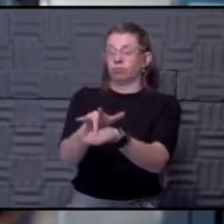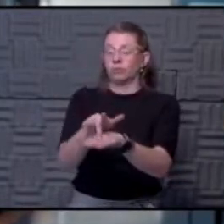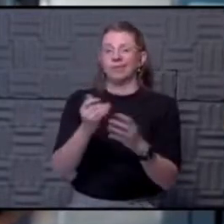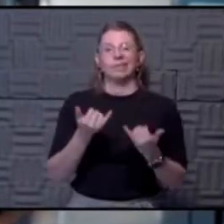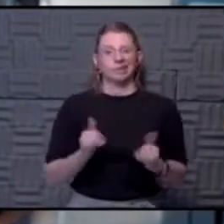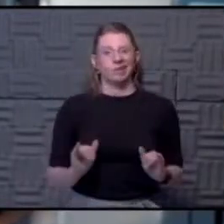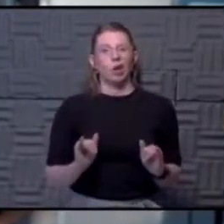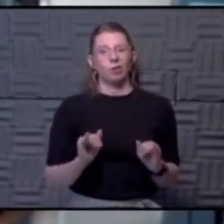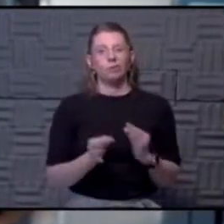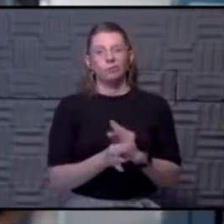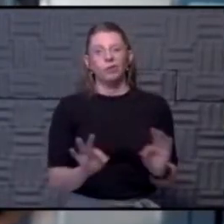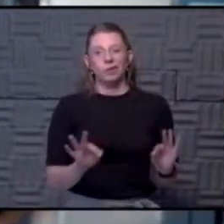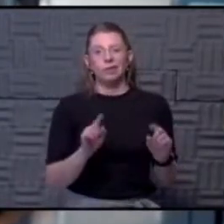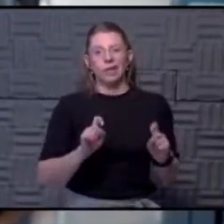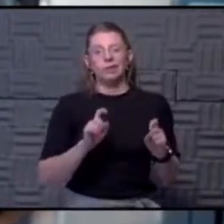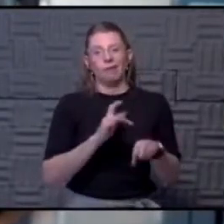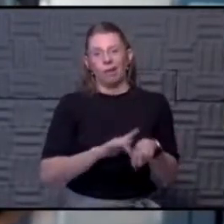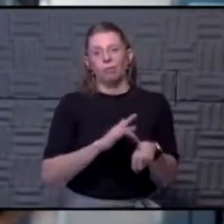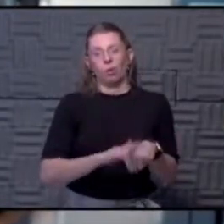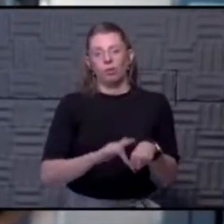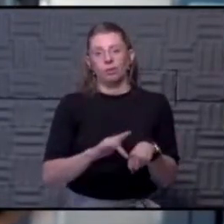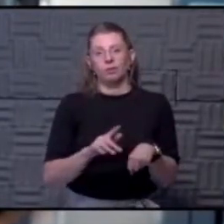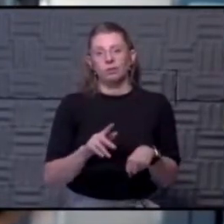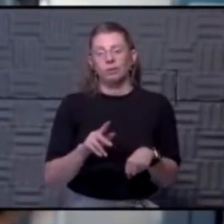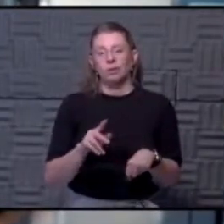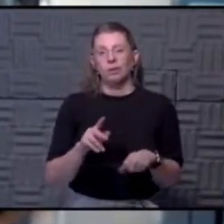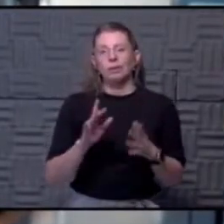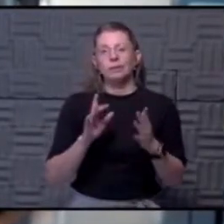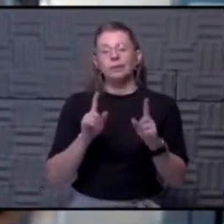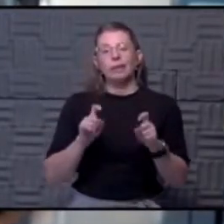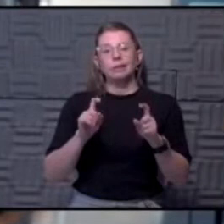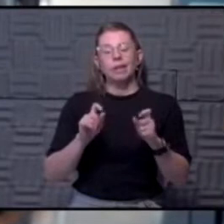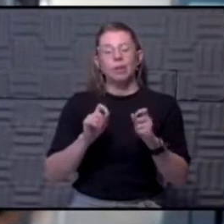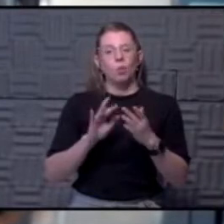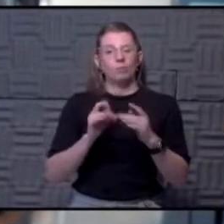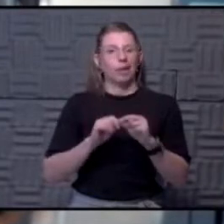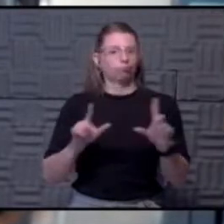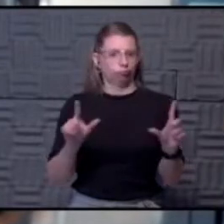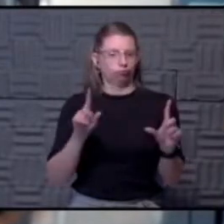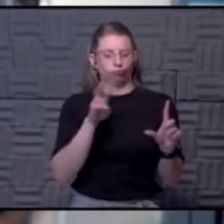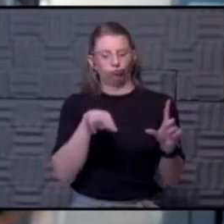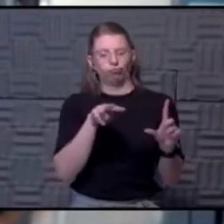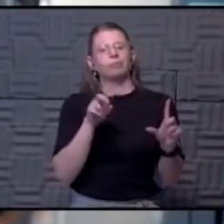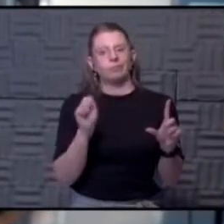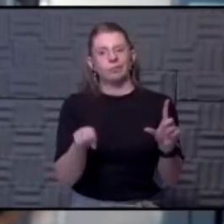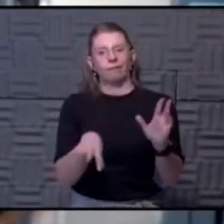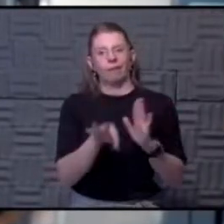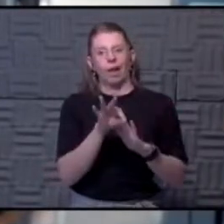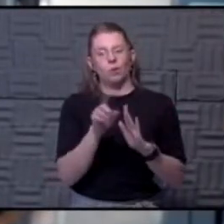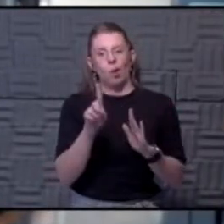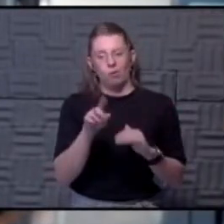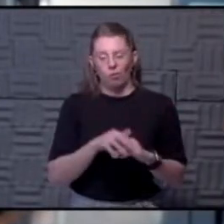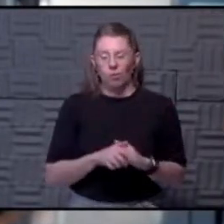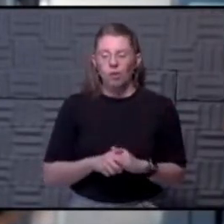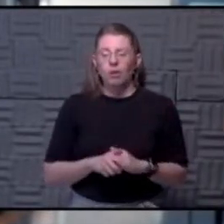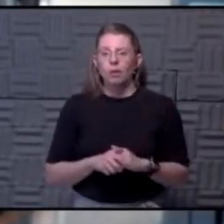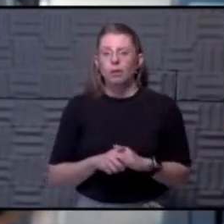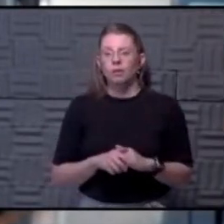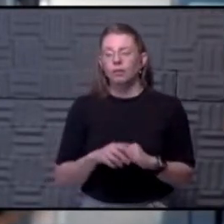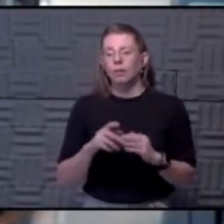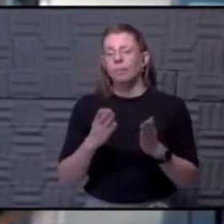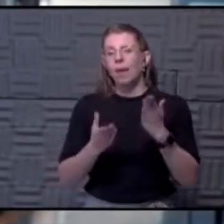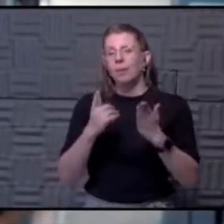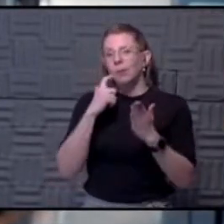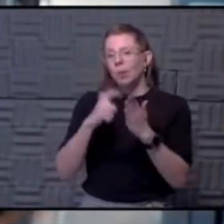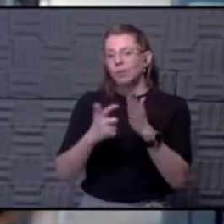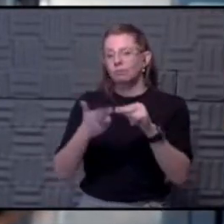testing throughout the state. You can go to our testing website. Because we think that we might see a little bit of a bump at an increase, that is,